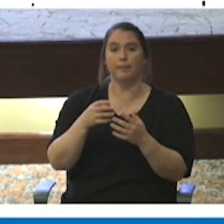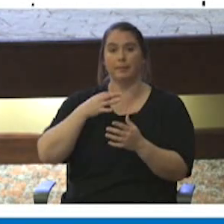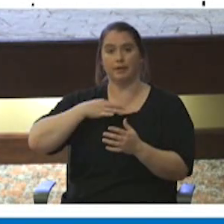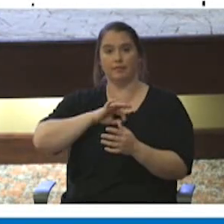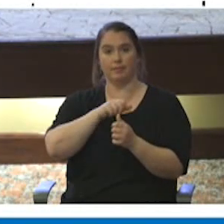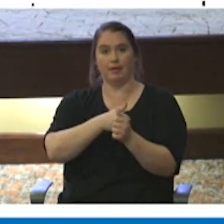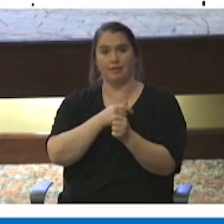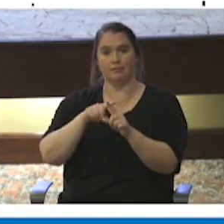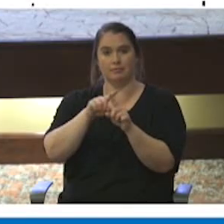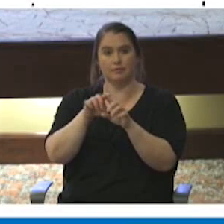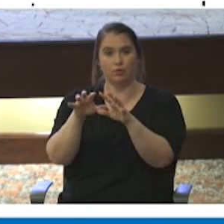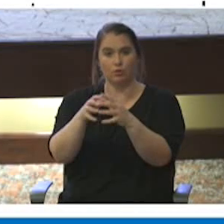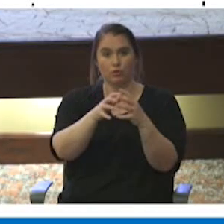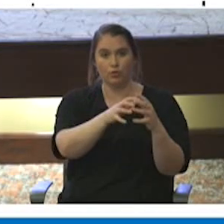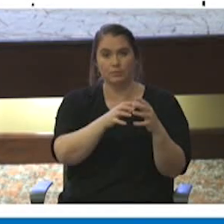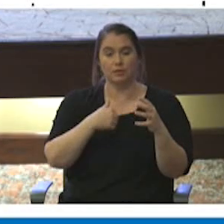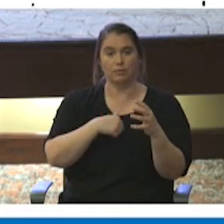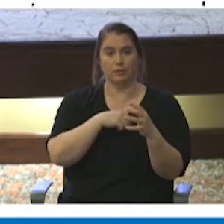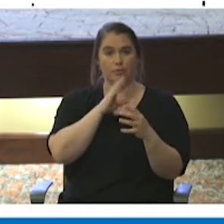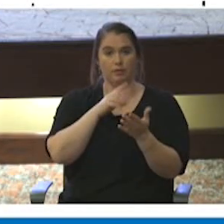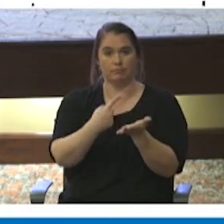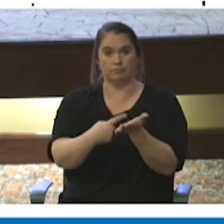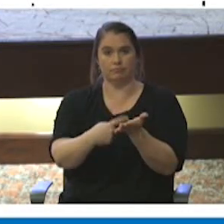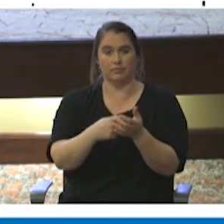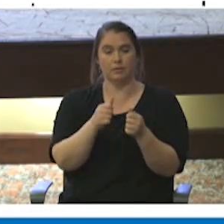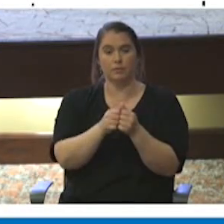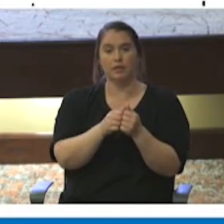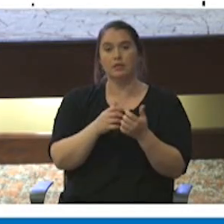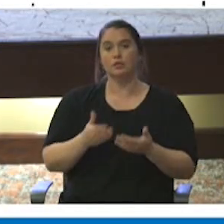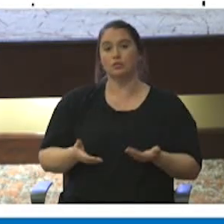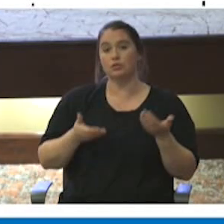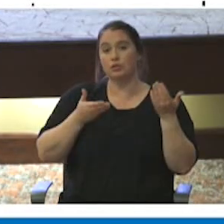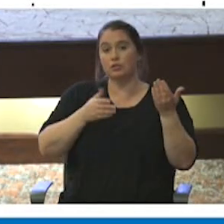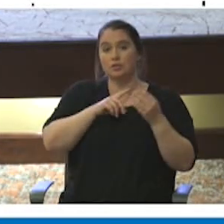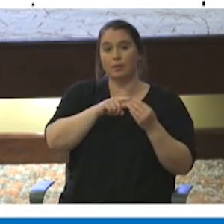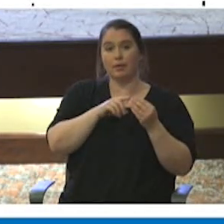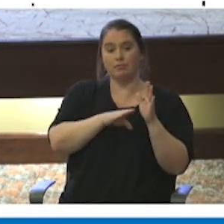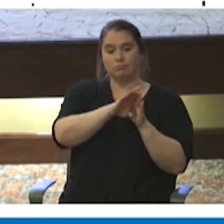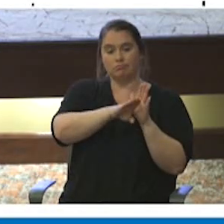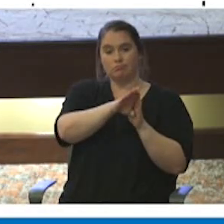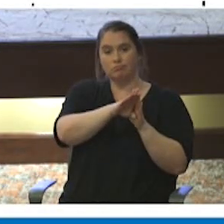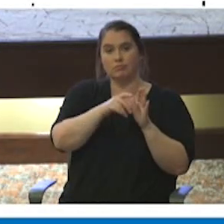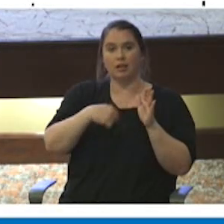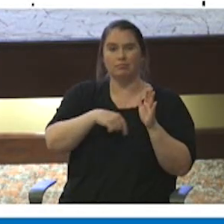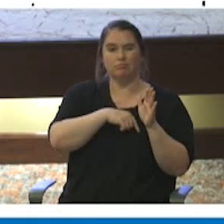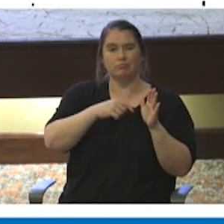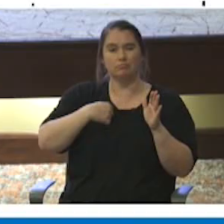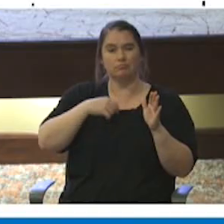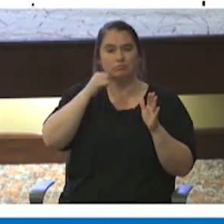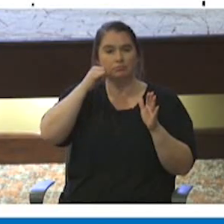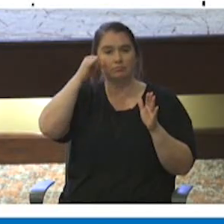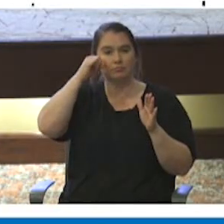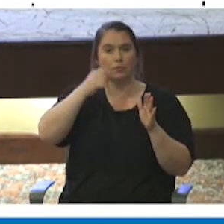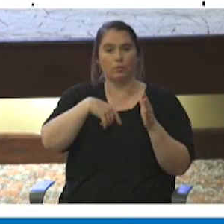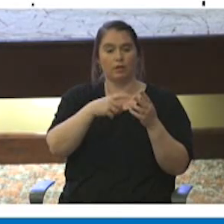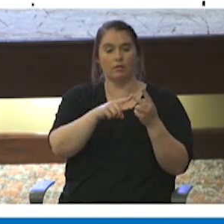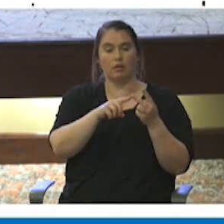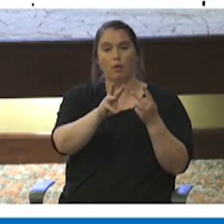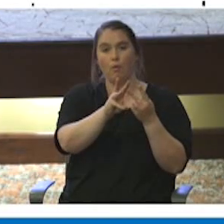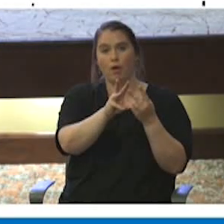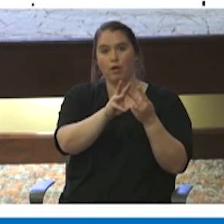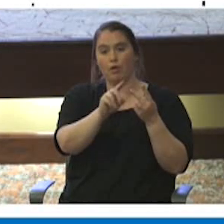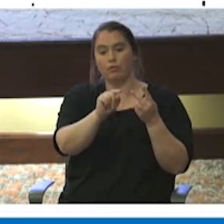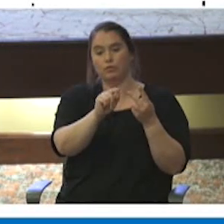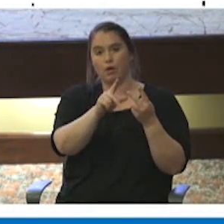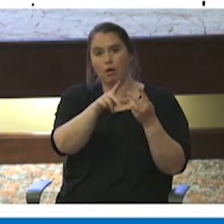that we meet with. There was suggestions about maybe a developer roundtable yesterday, in addition to the Waco talks. There was suggestions about